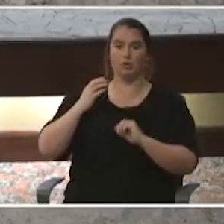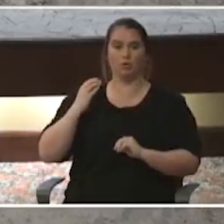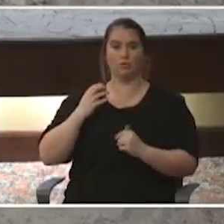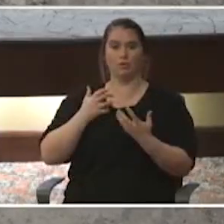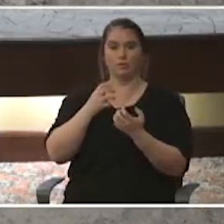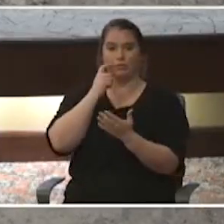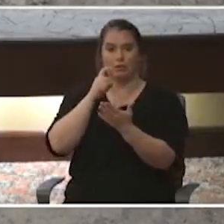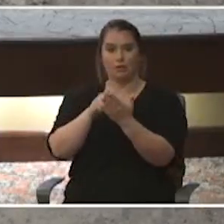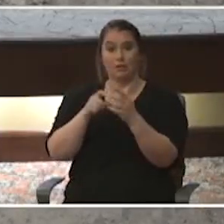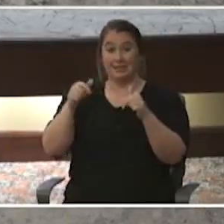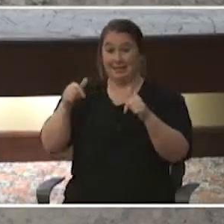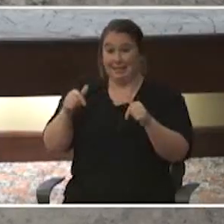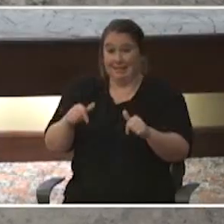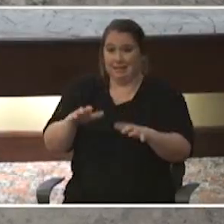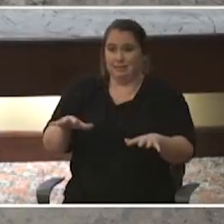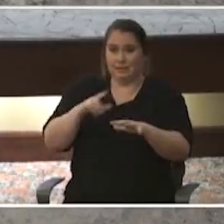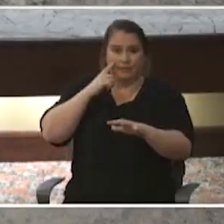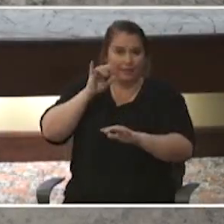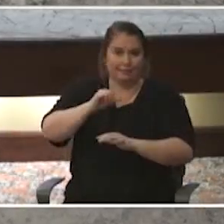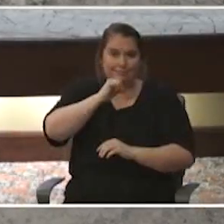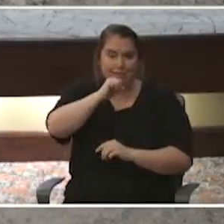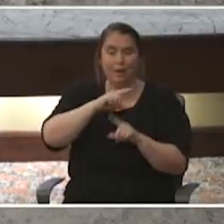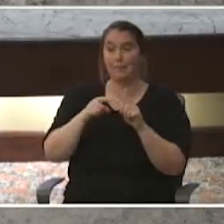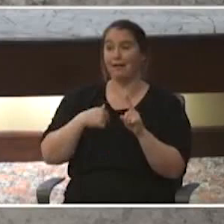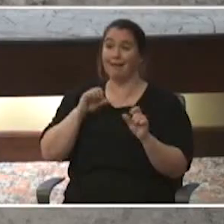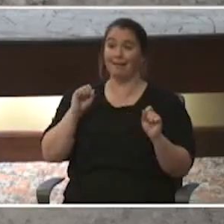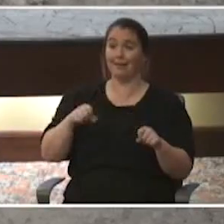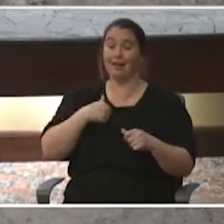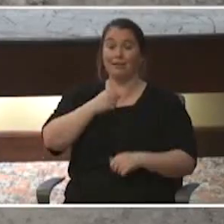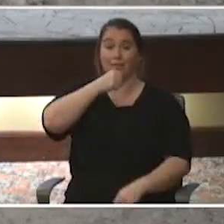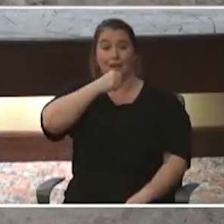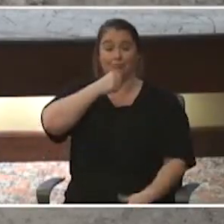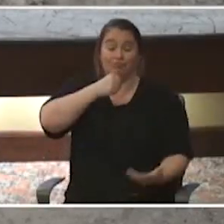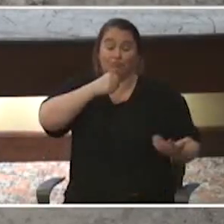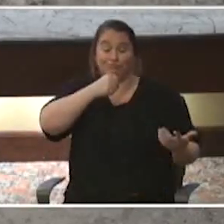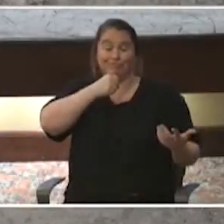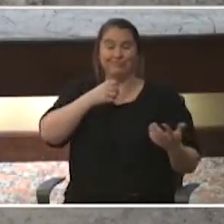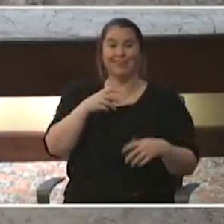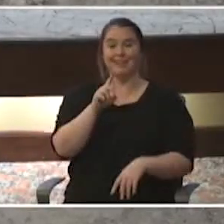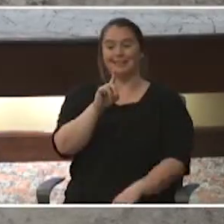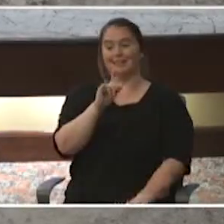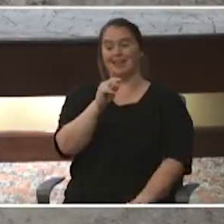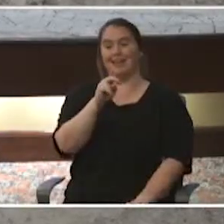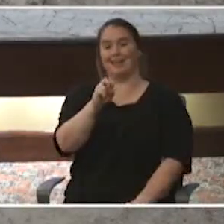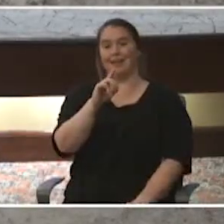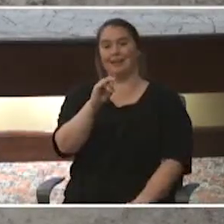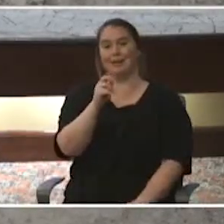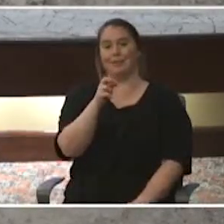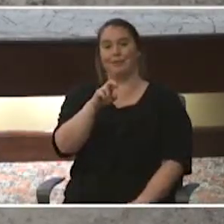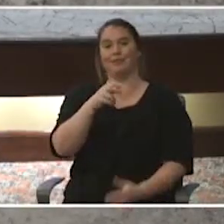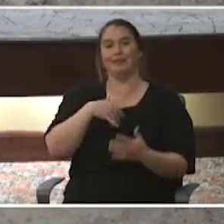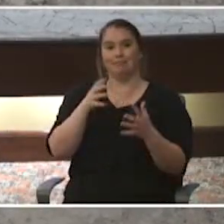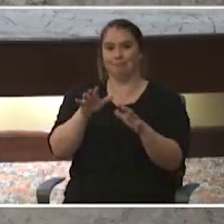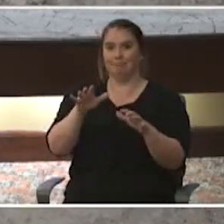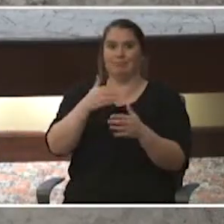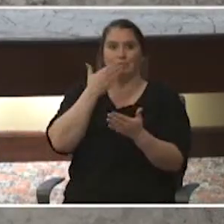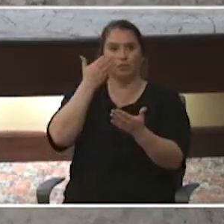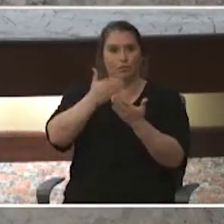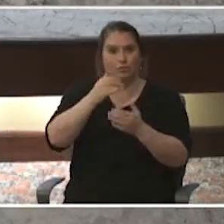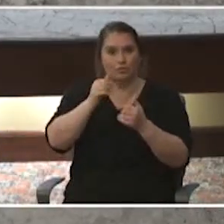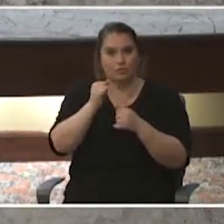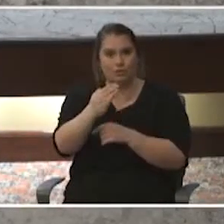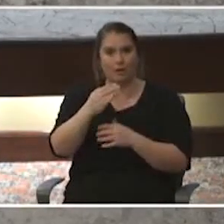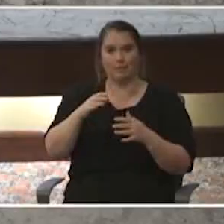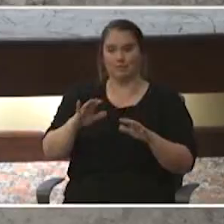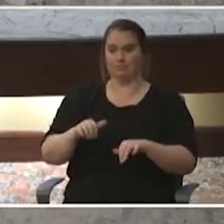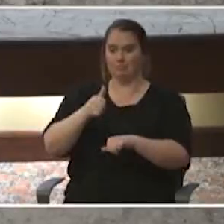them, even though this isn't the space for that, because I can, and I got a mic. Diane Deaver and Berkeley Noss did an amazing job chairing this